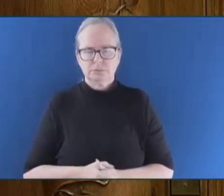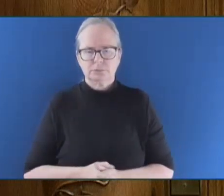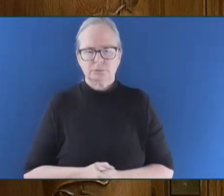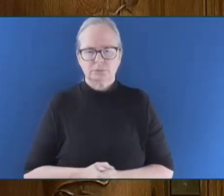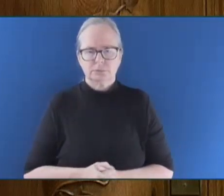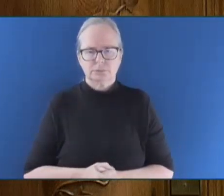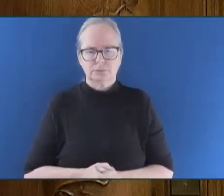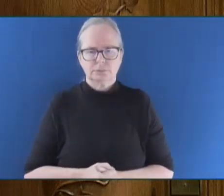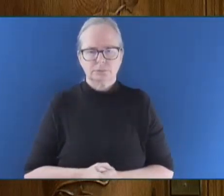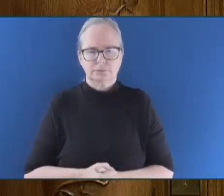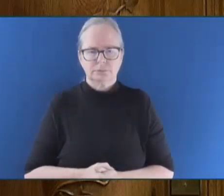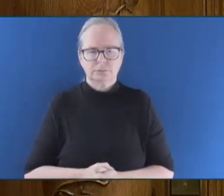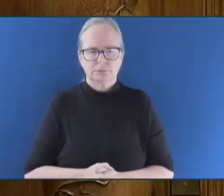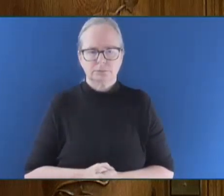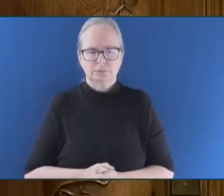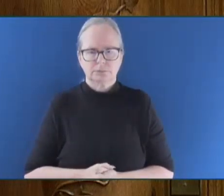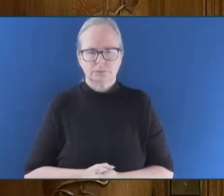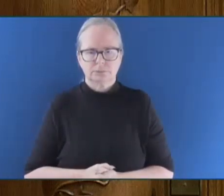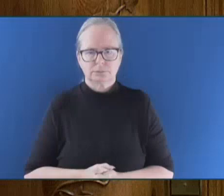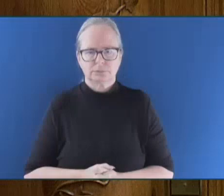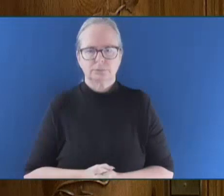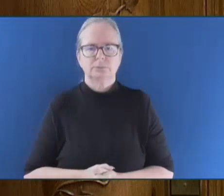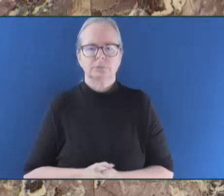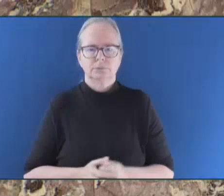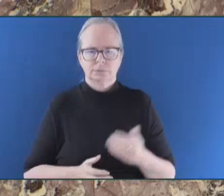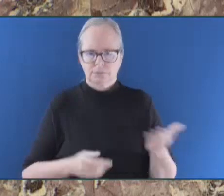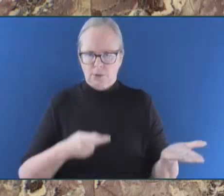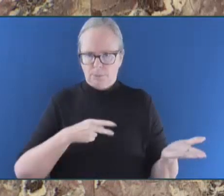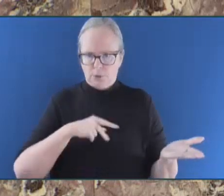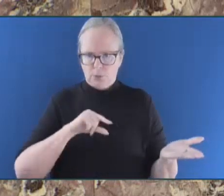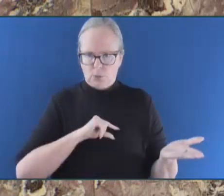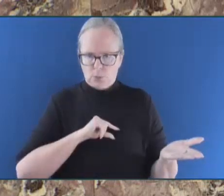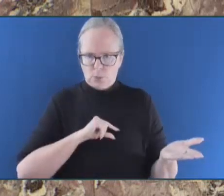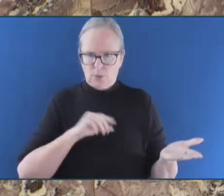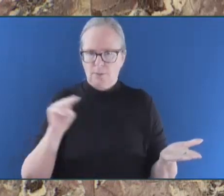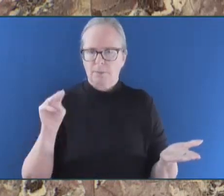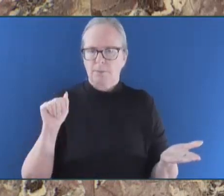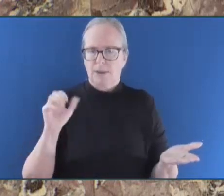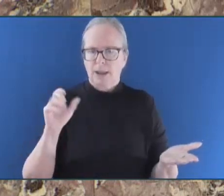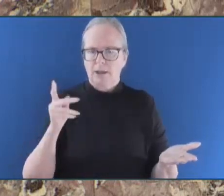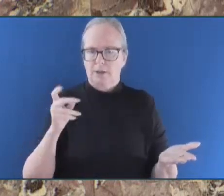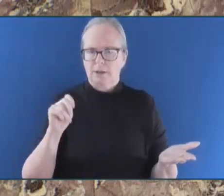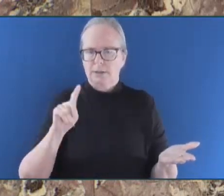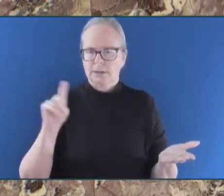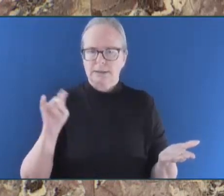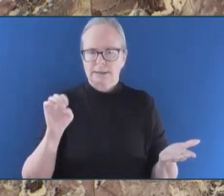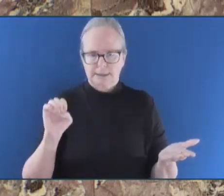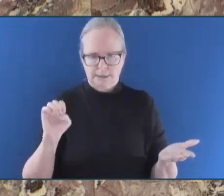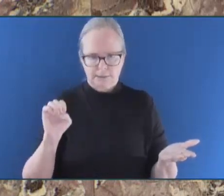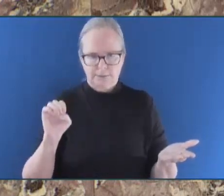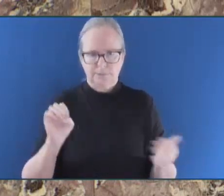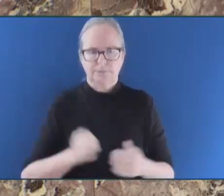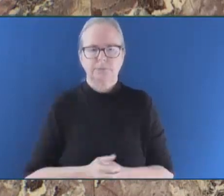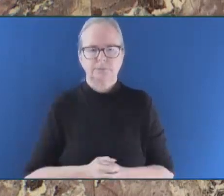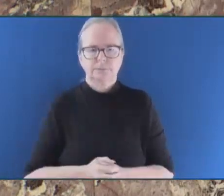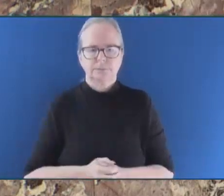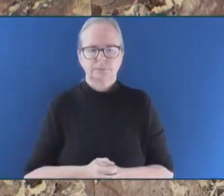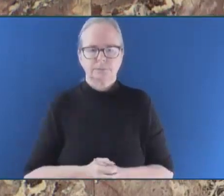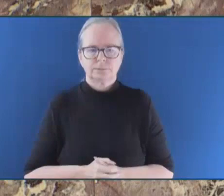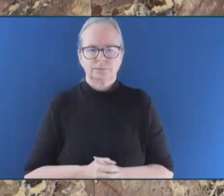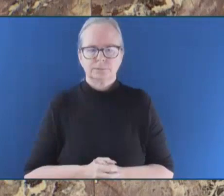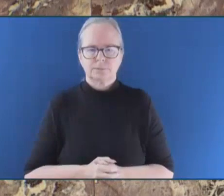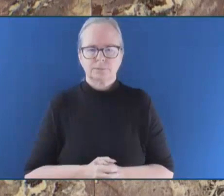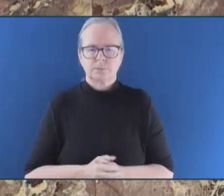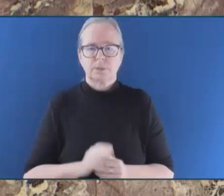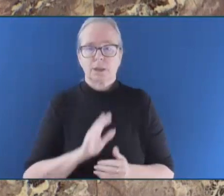Member for Prince George Mackenzie. Thank you, Speaker. The lawsuit and mess in Surrey represents a total failure of leadership